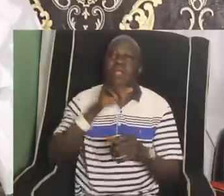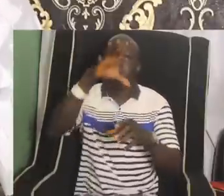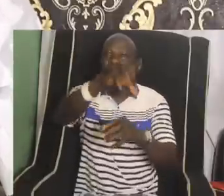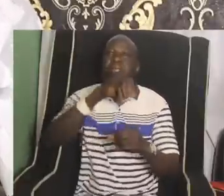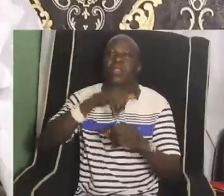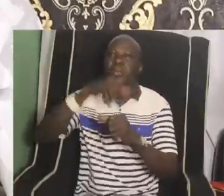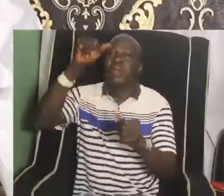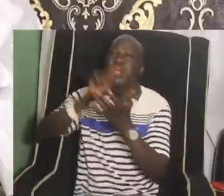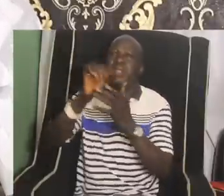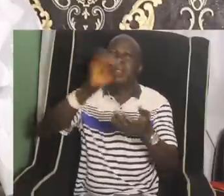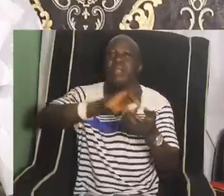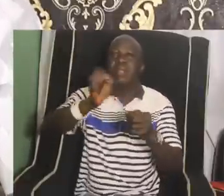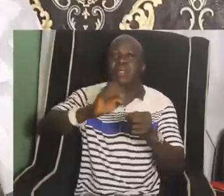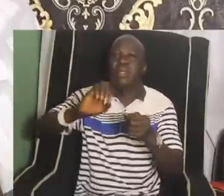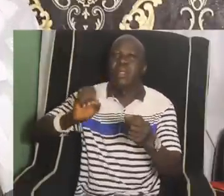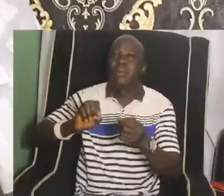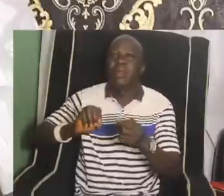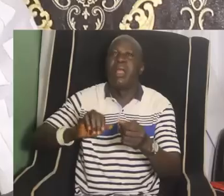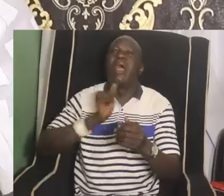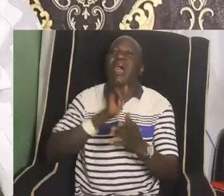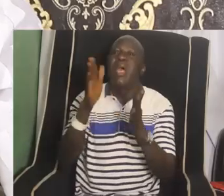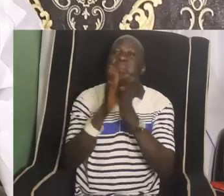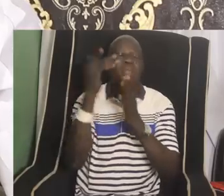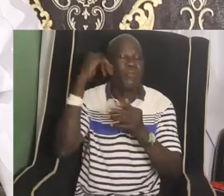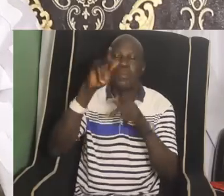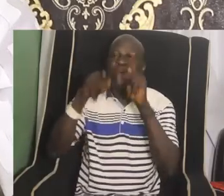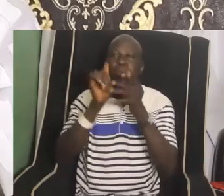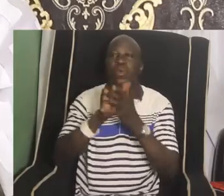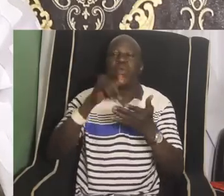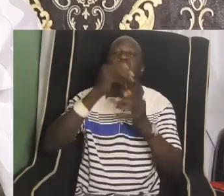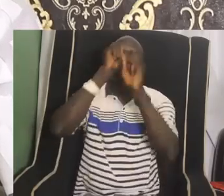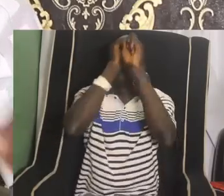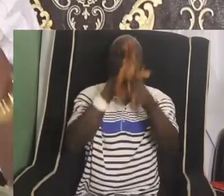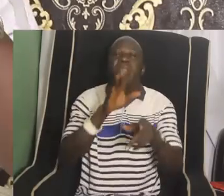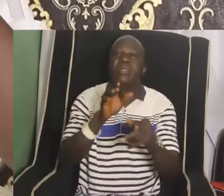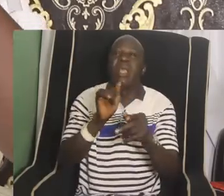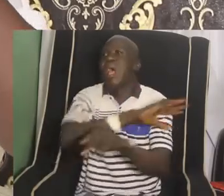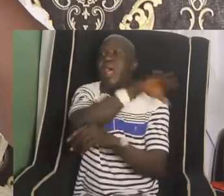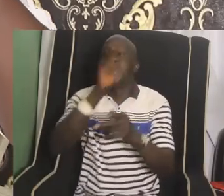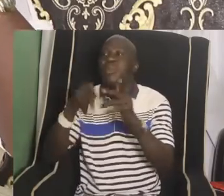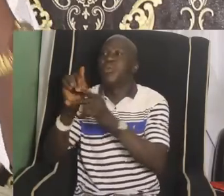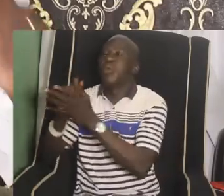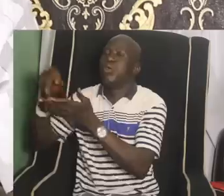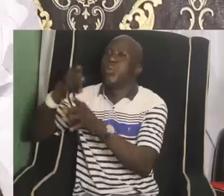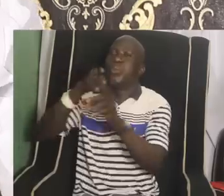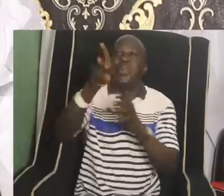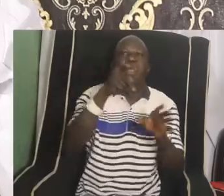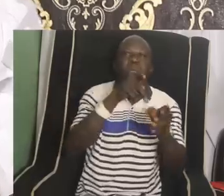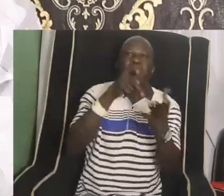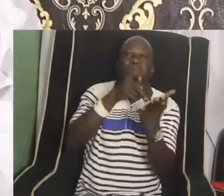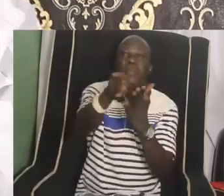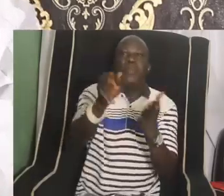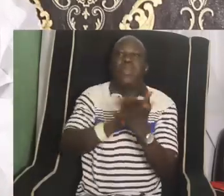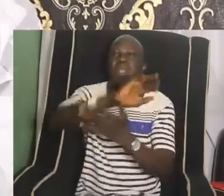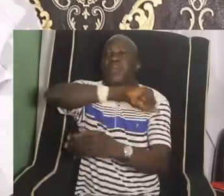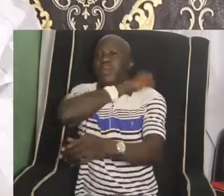sare ko akadan ba take your pen and write I pray for the people that will bless the prophet. And the people that want to pay their covenant offering and the titans.